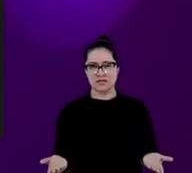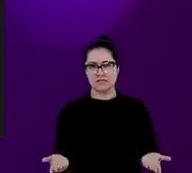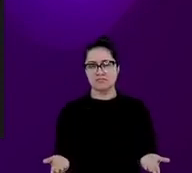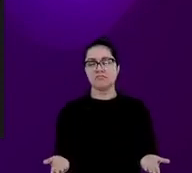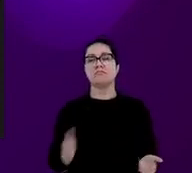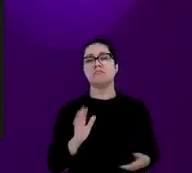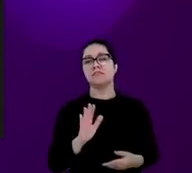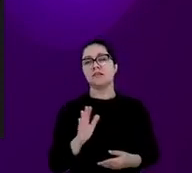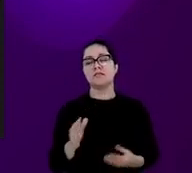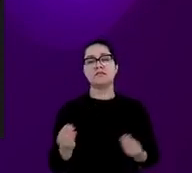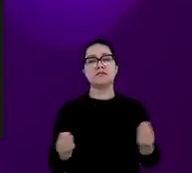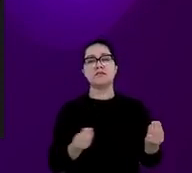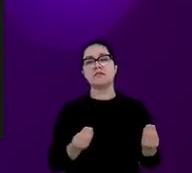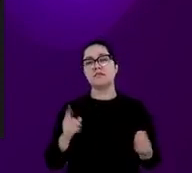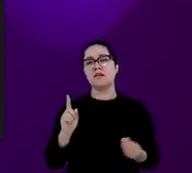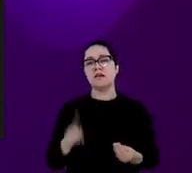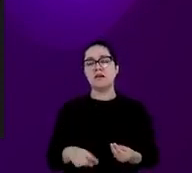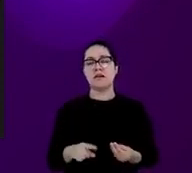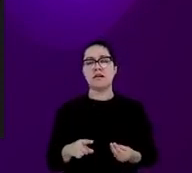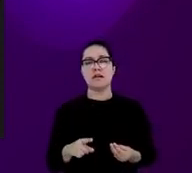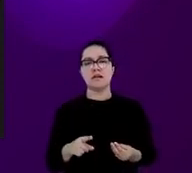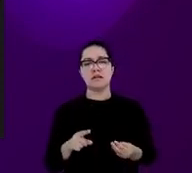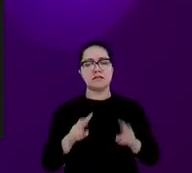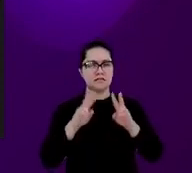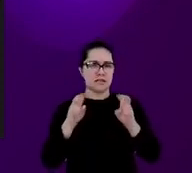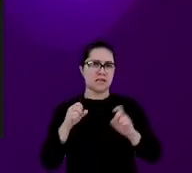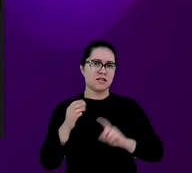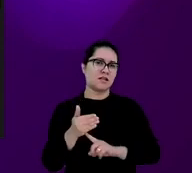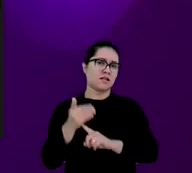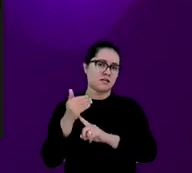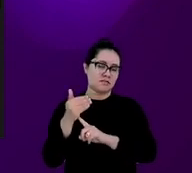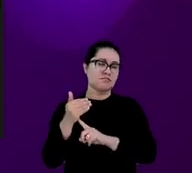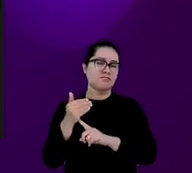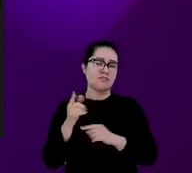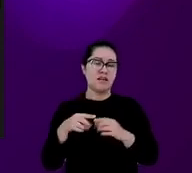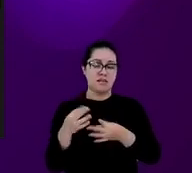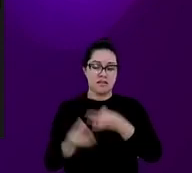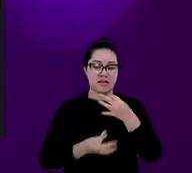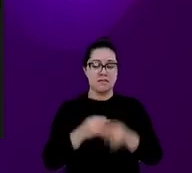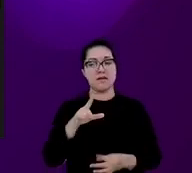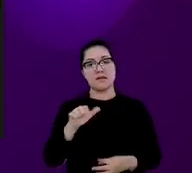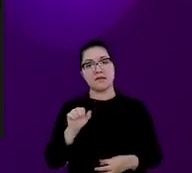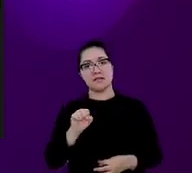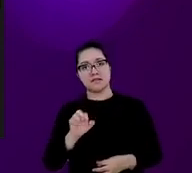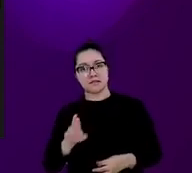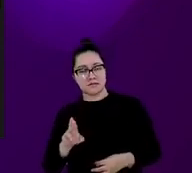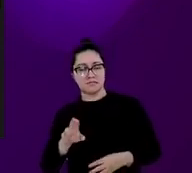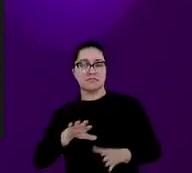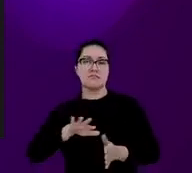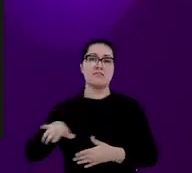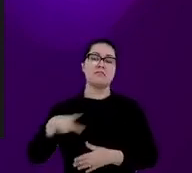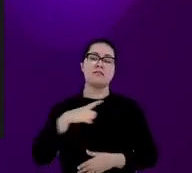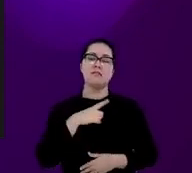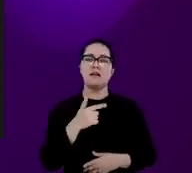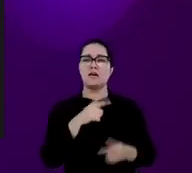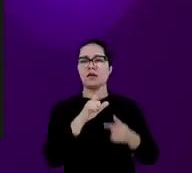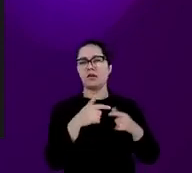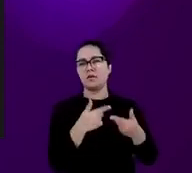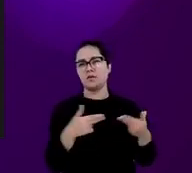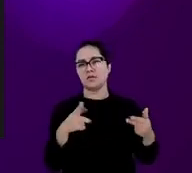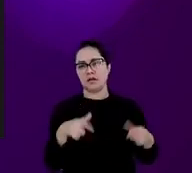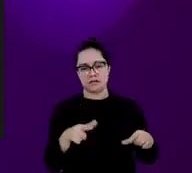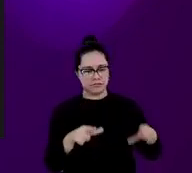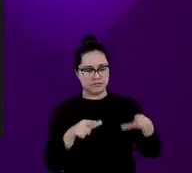I mean, the other thing that's spreading around the world is home use devices. So there are literally hundreds